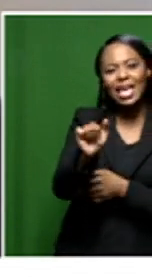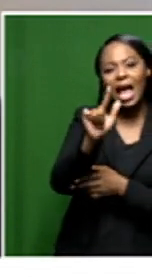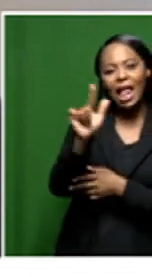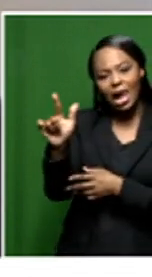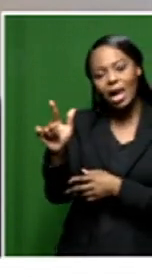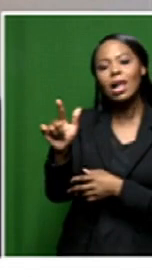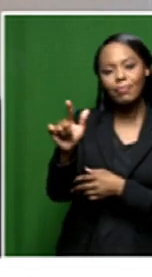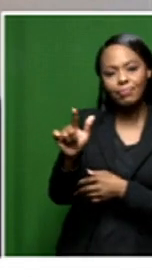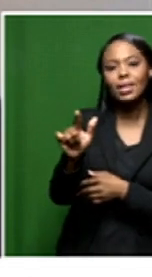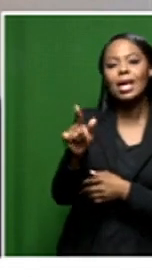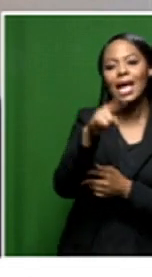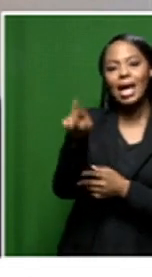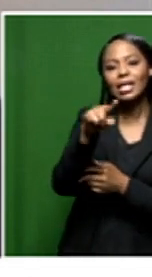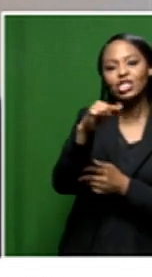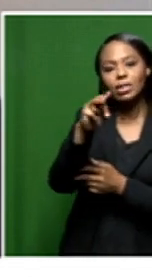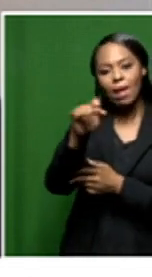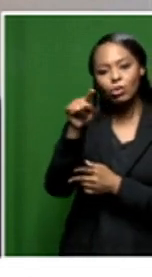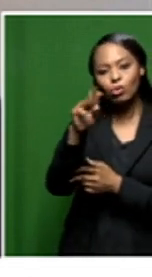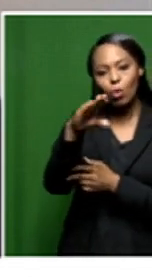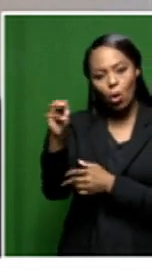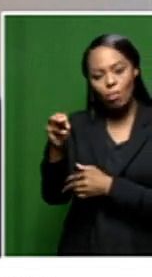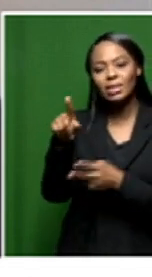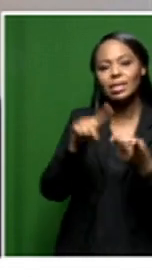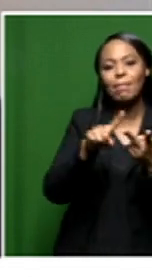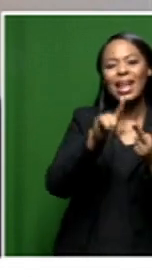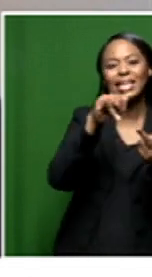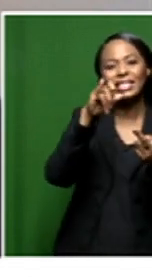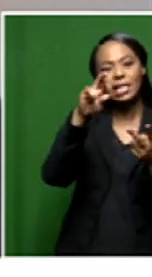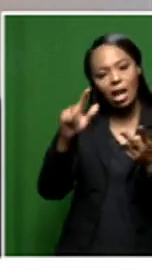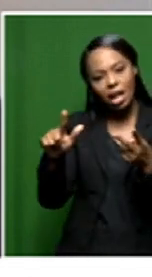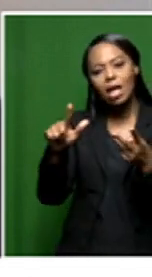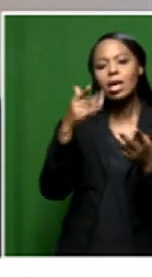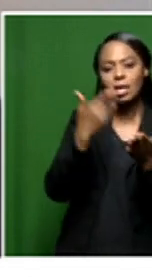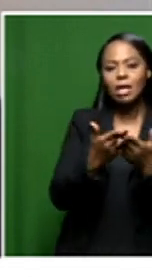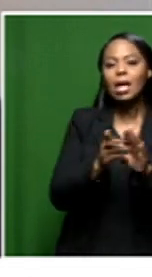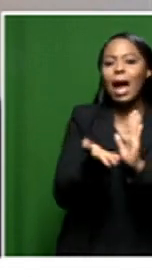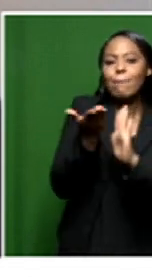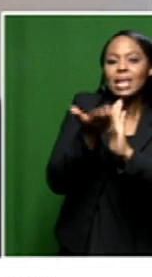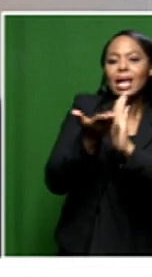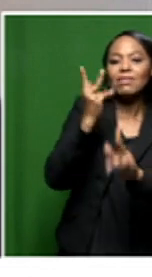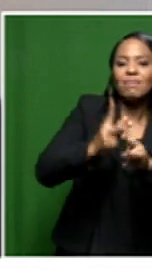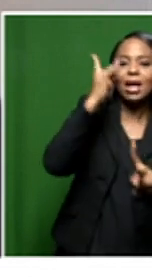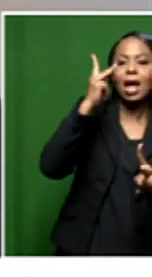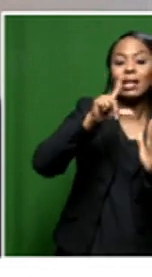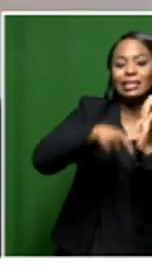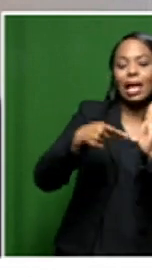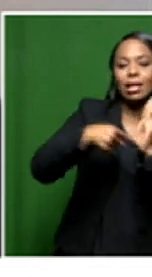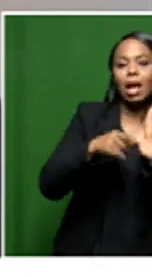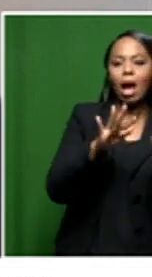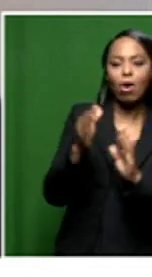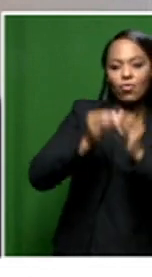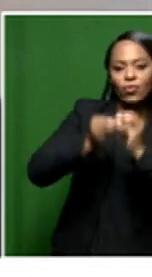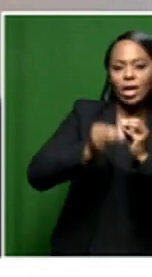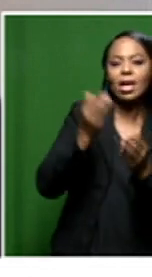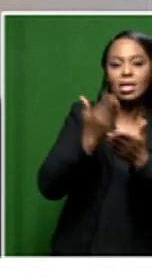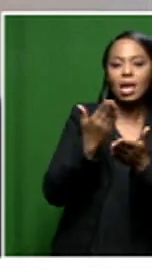KaiGoodall, as well as you can connect with me on LinkedIn, as well as if you'd like to see updates on the final design, as well as when manufacturing will begin. You can also follow me